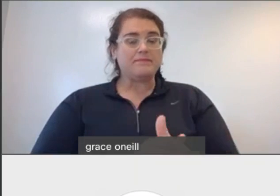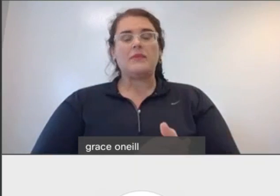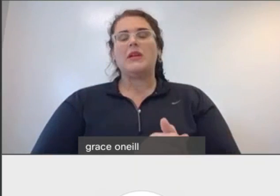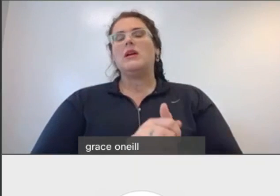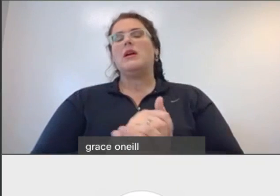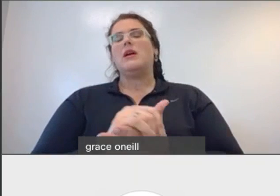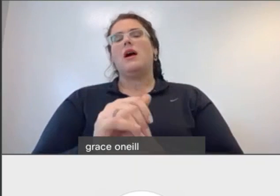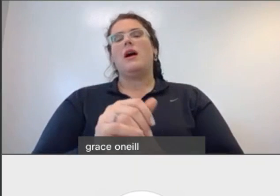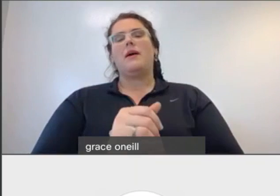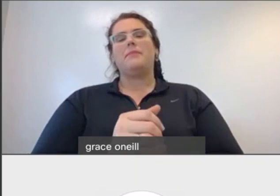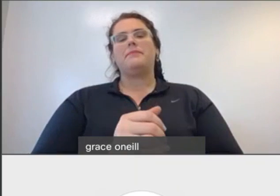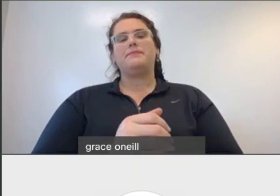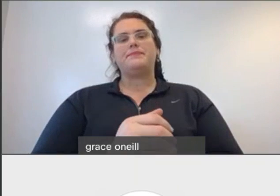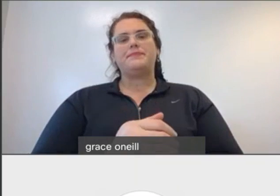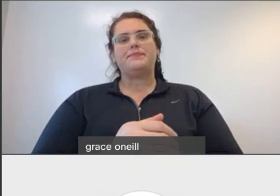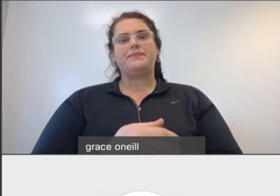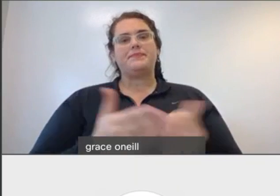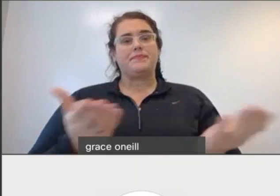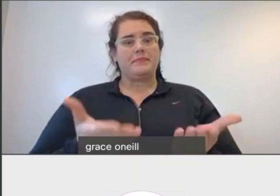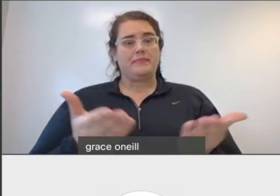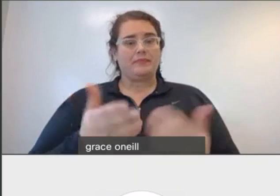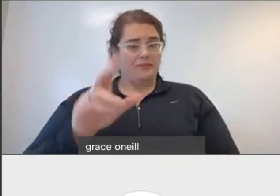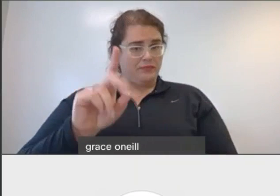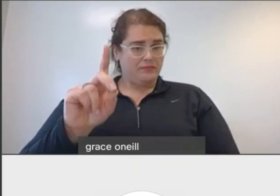At DDS,